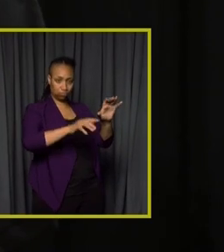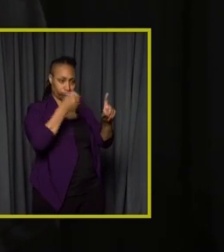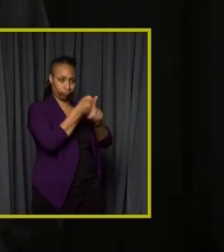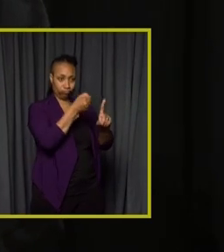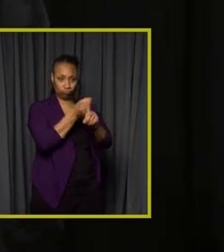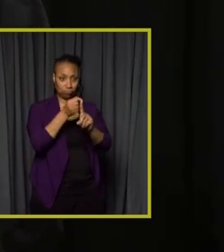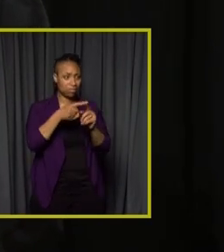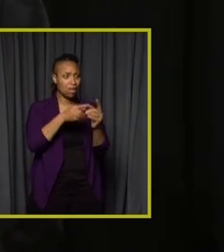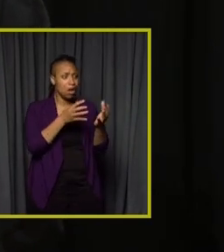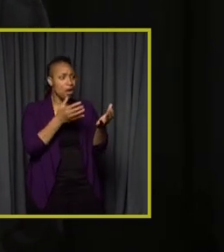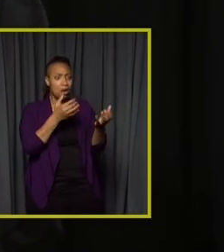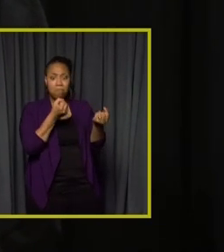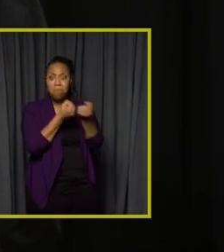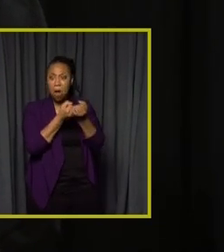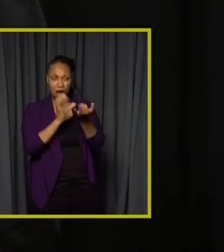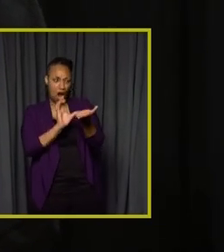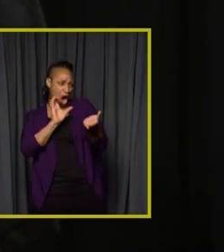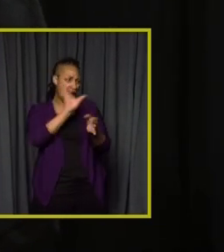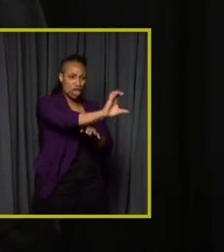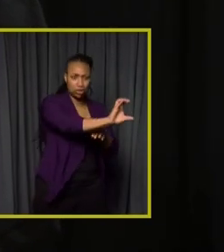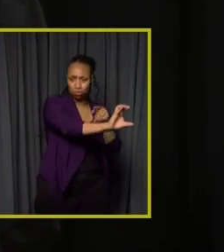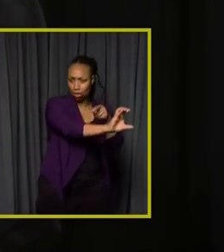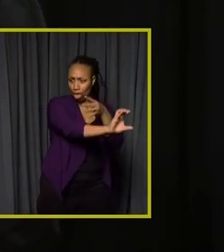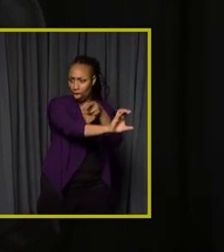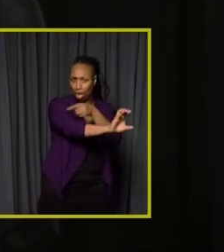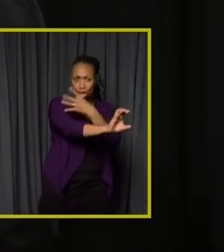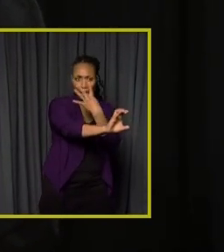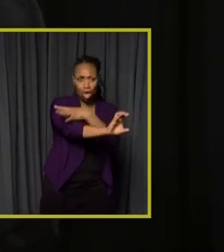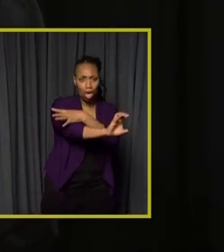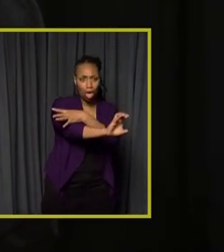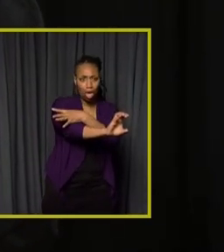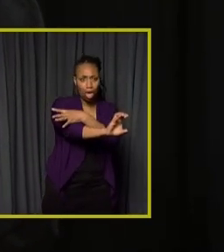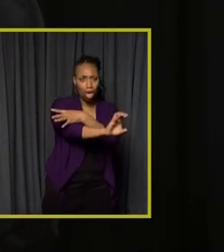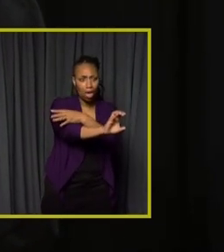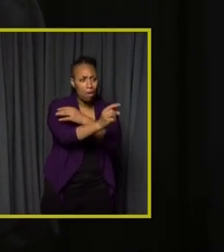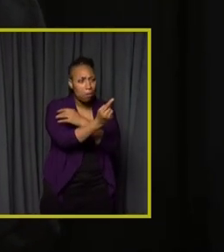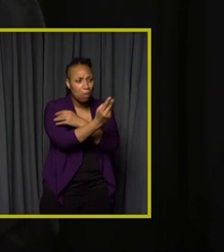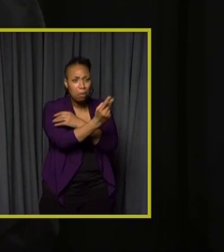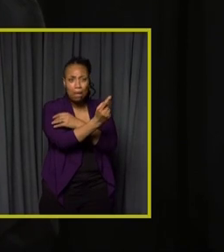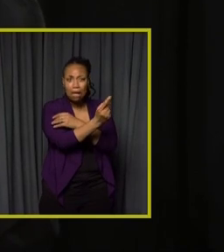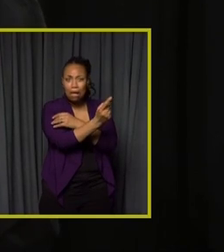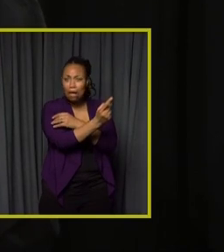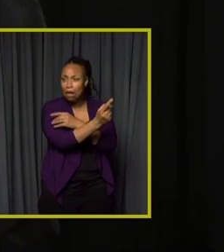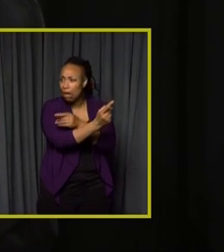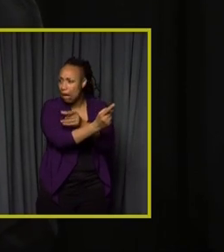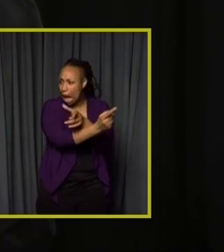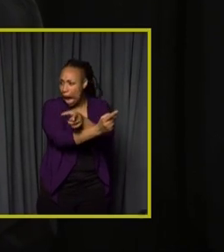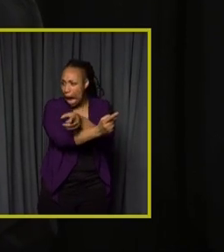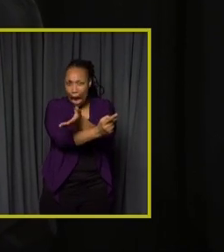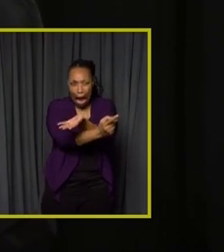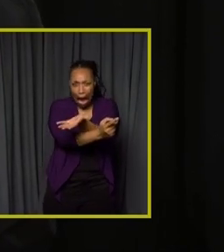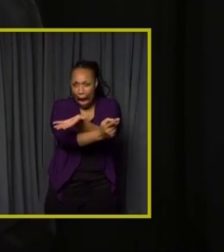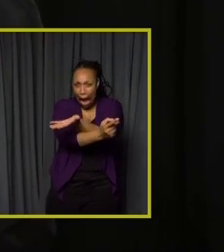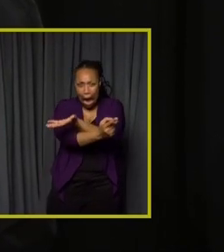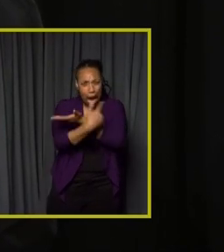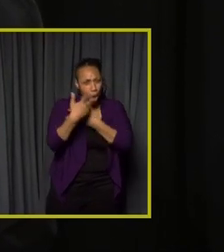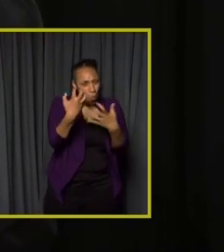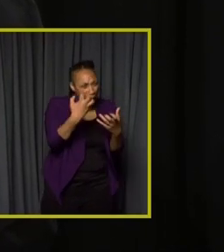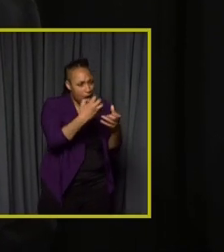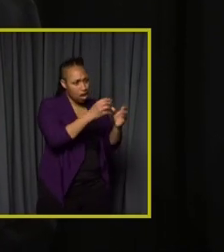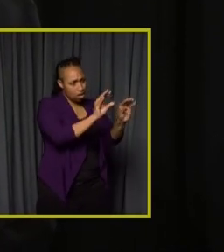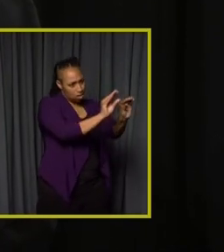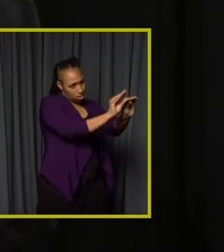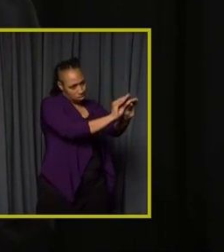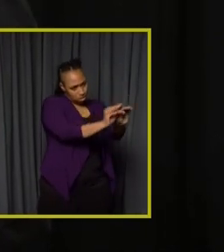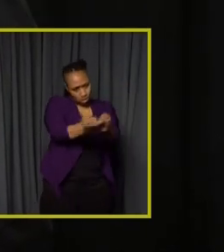Don't limit the low income. We want what is required. We want what is what is supposed to be. The Bible says in Isaiah